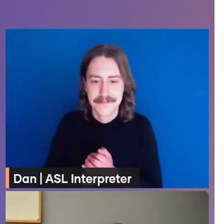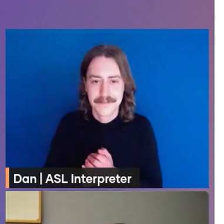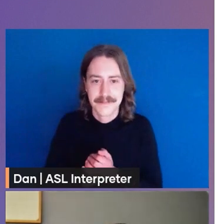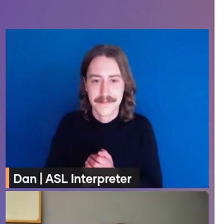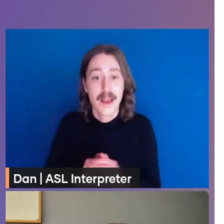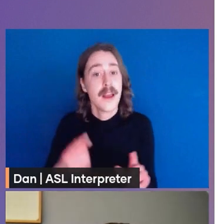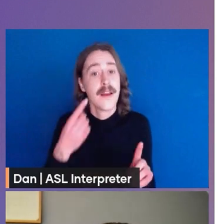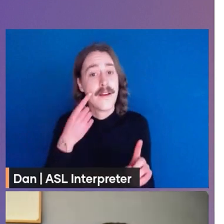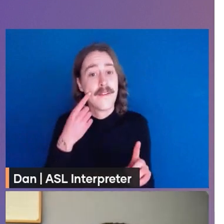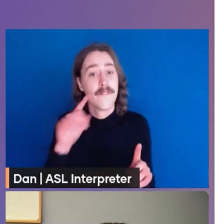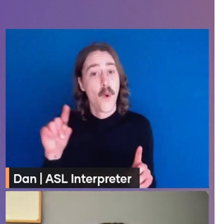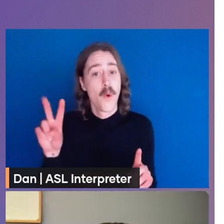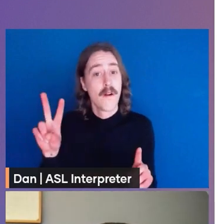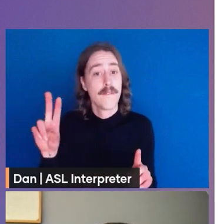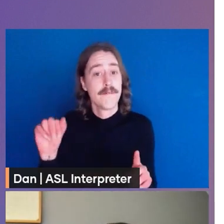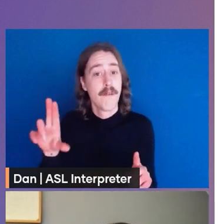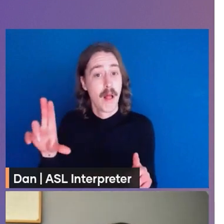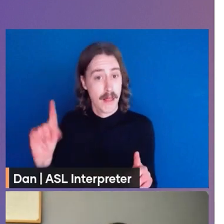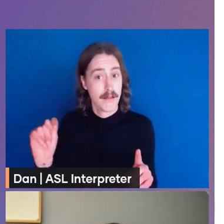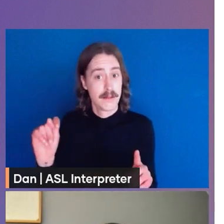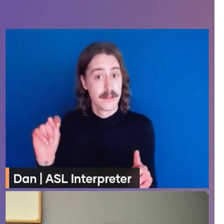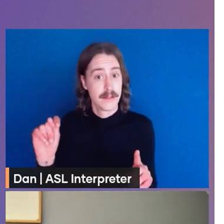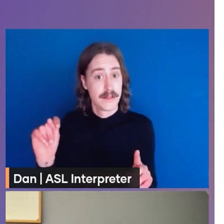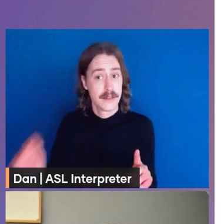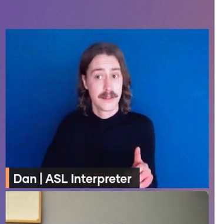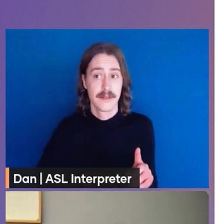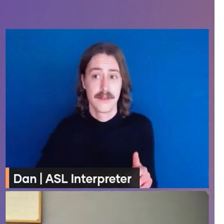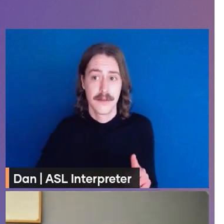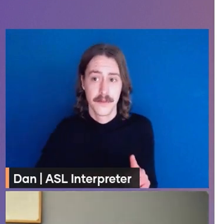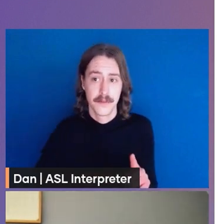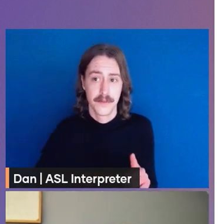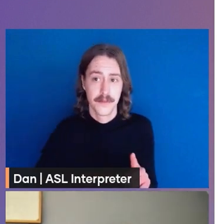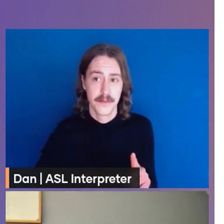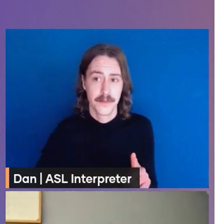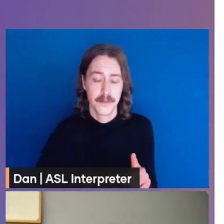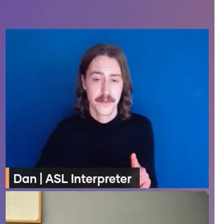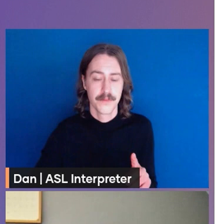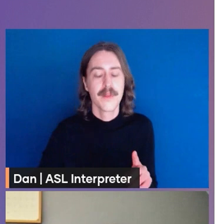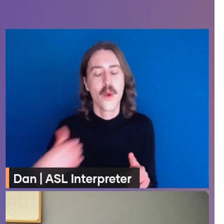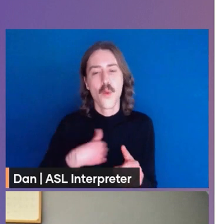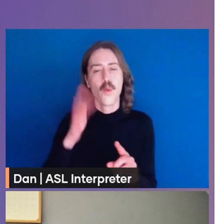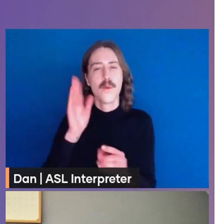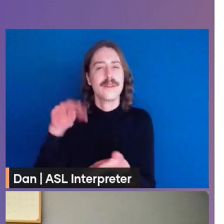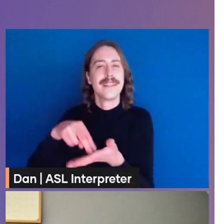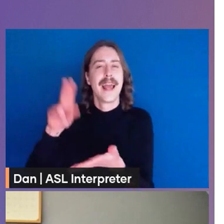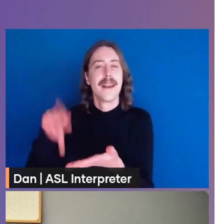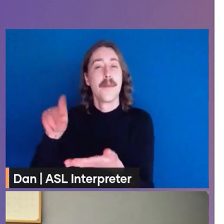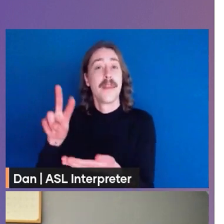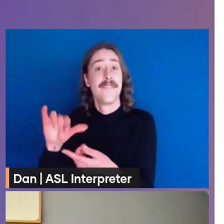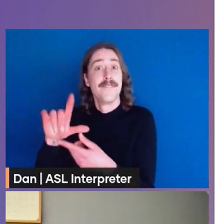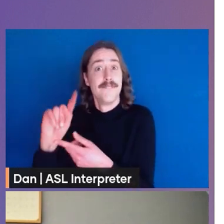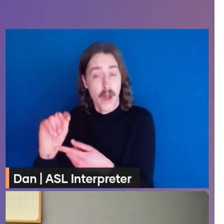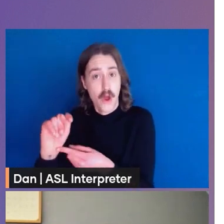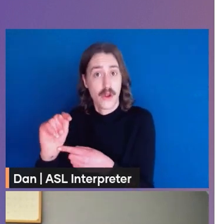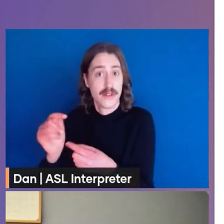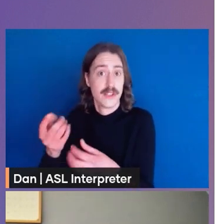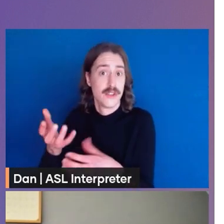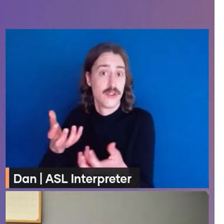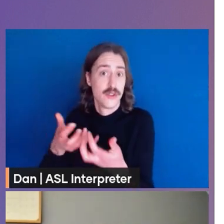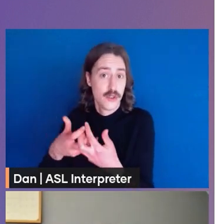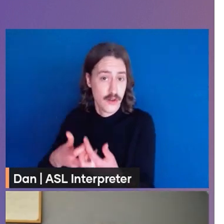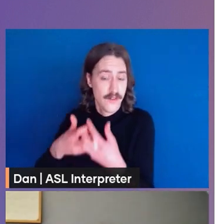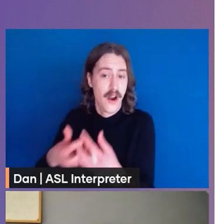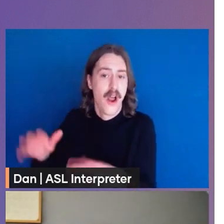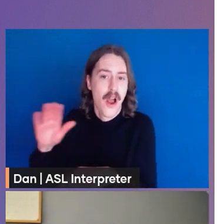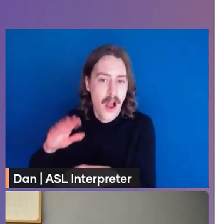for Vault to stand up the Vault server on our EKS cluster using